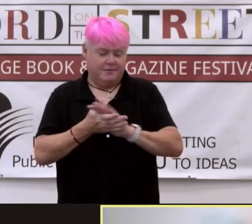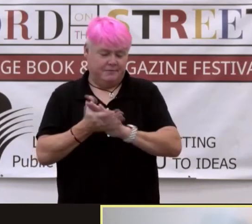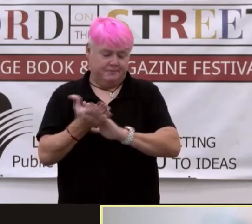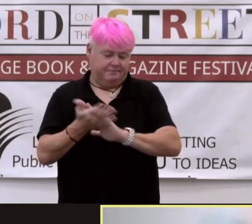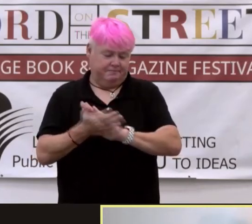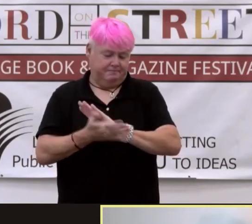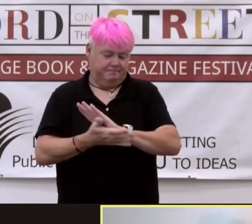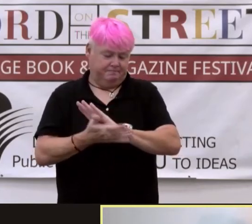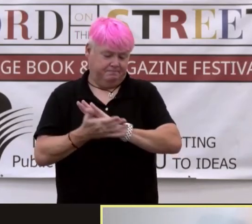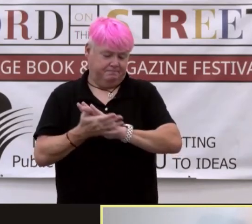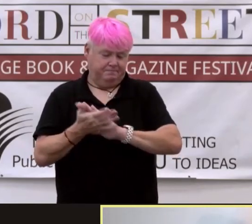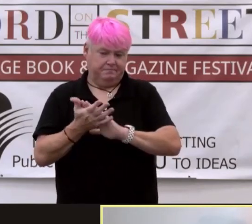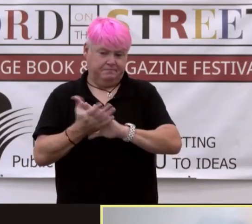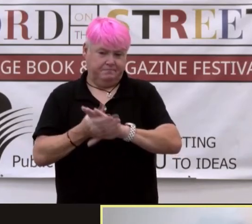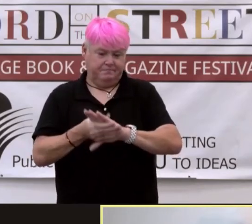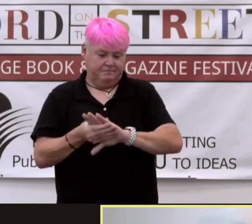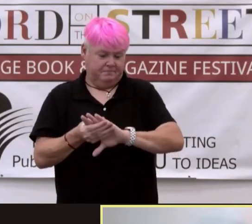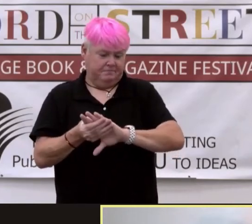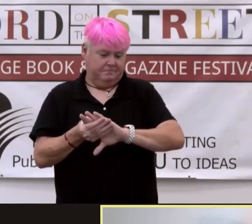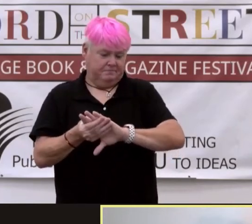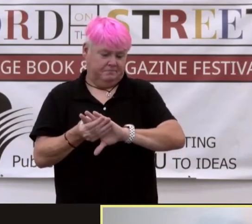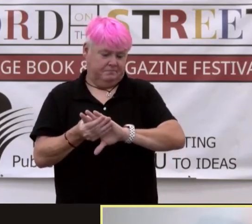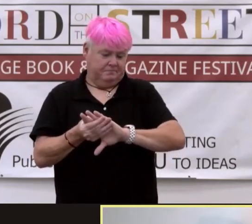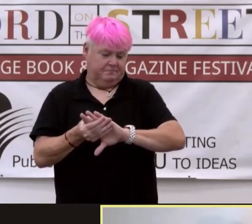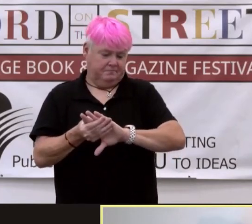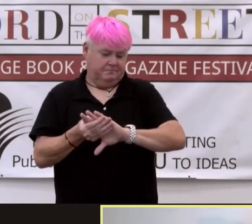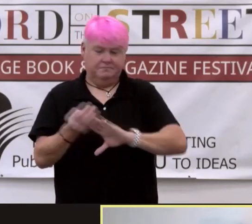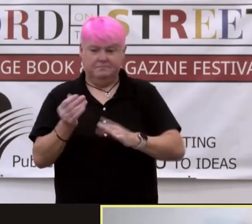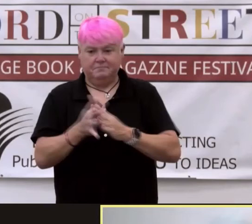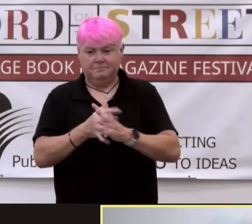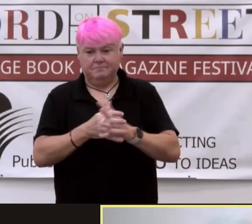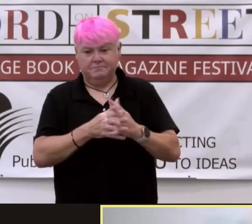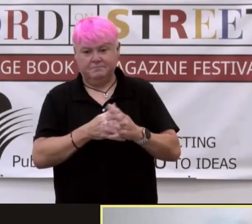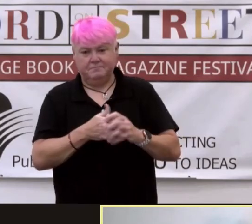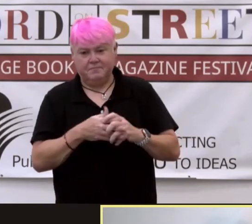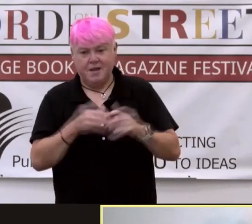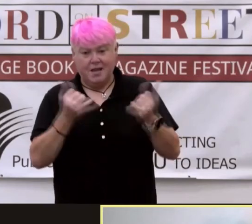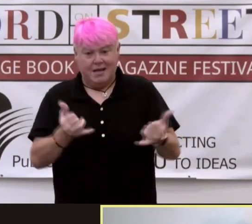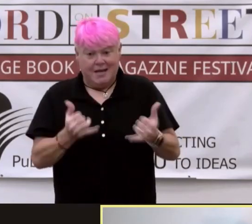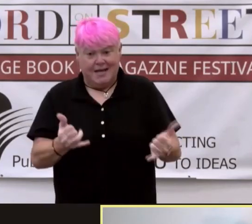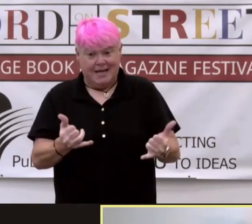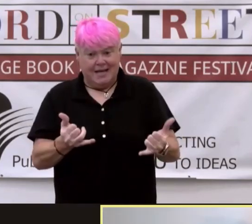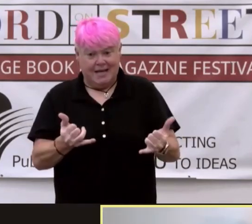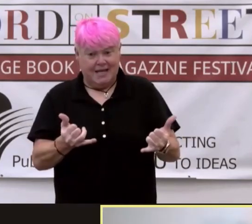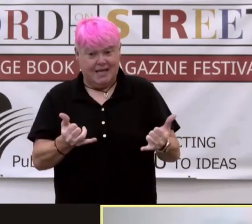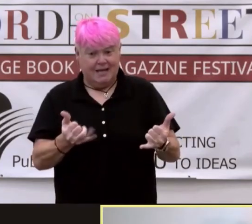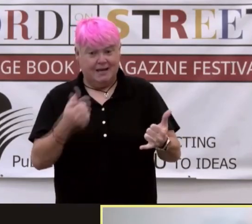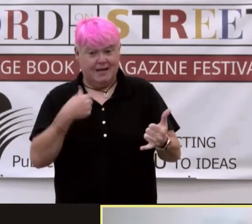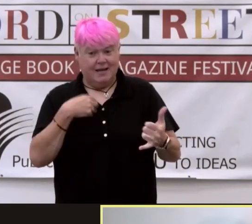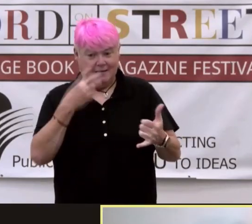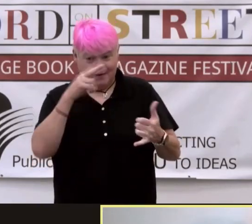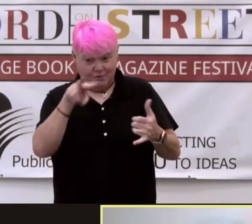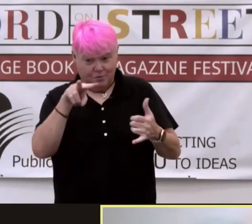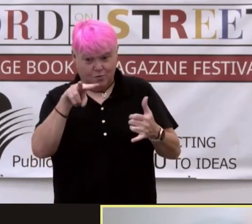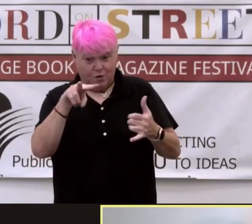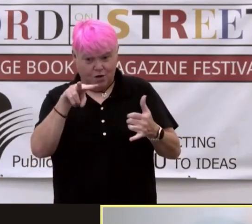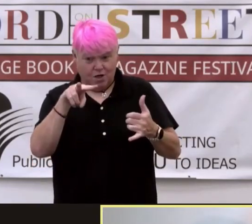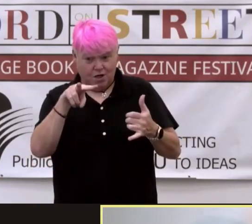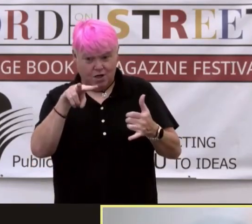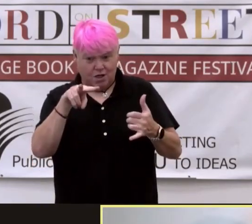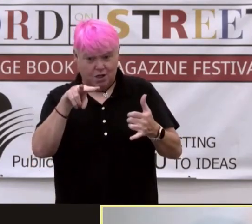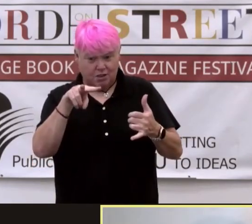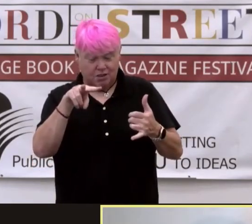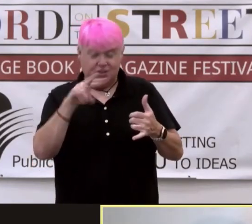I feel like the internet has ruined my attention span just a little bit. Like now I have to watch Netflix. I have to do picture in